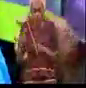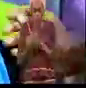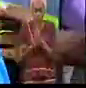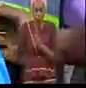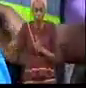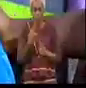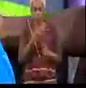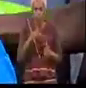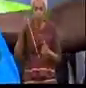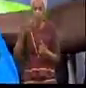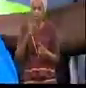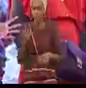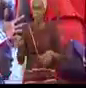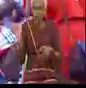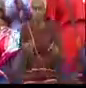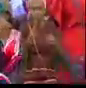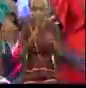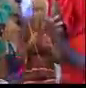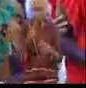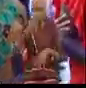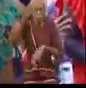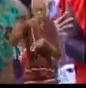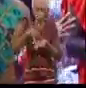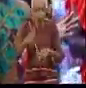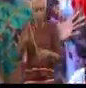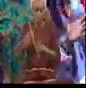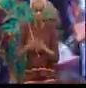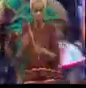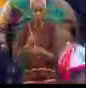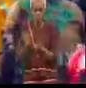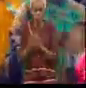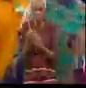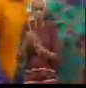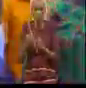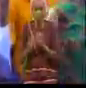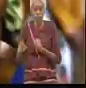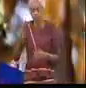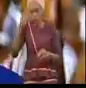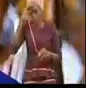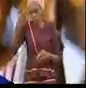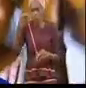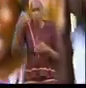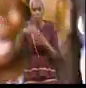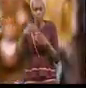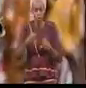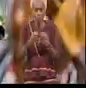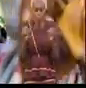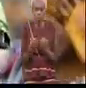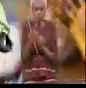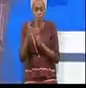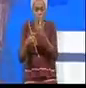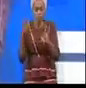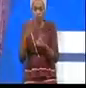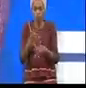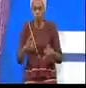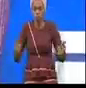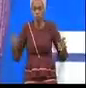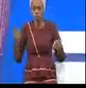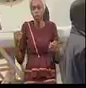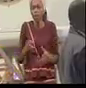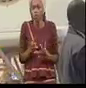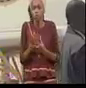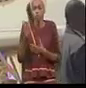to perfect the affairs of all men, prepping change makers in the society and the world at large. Through his